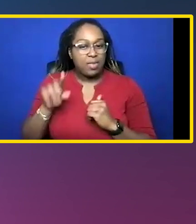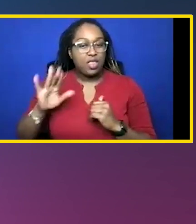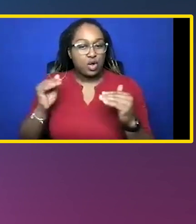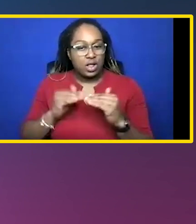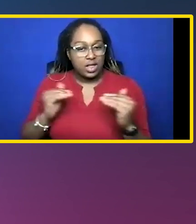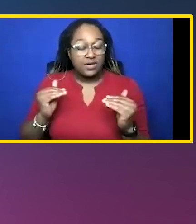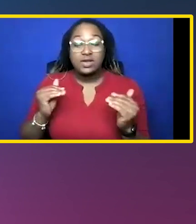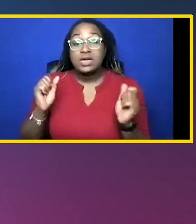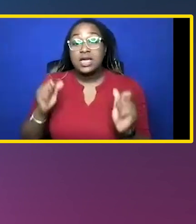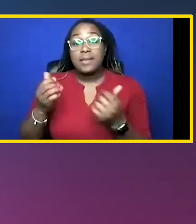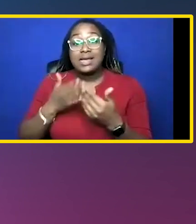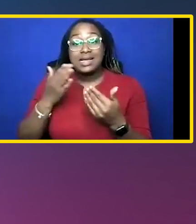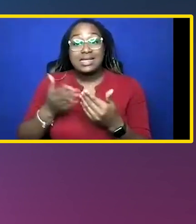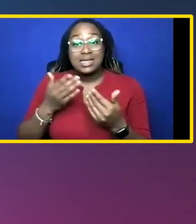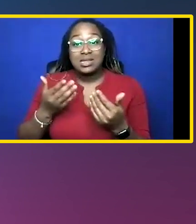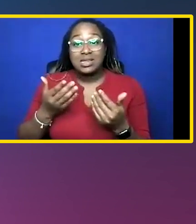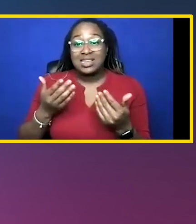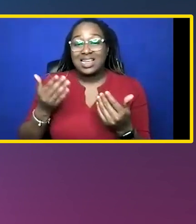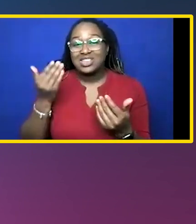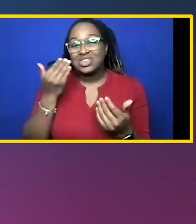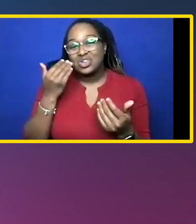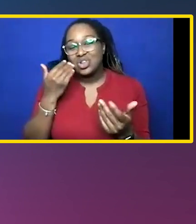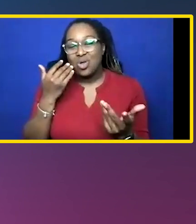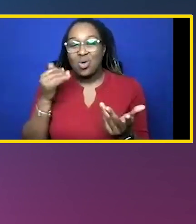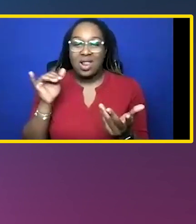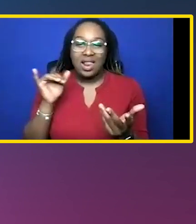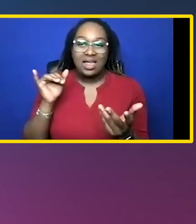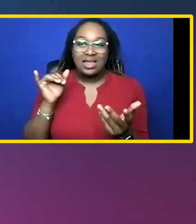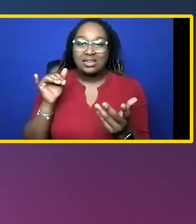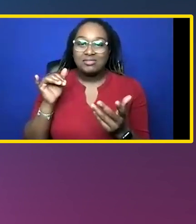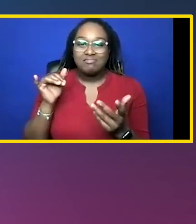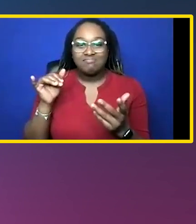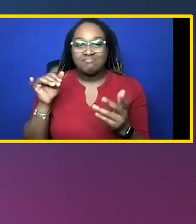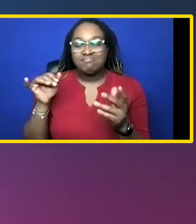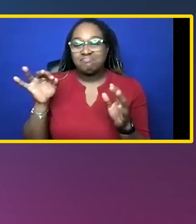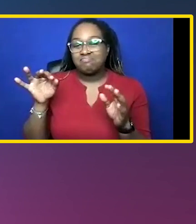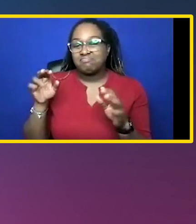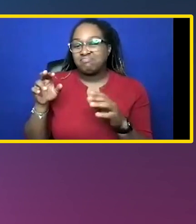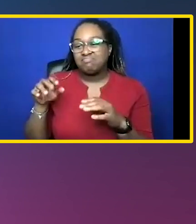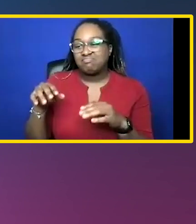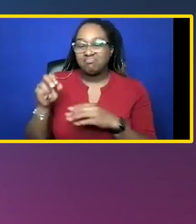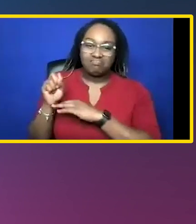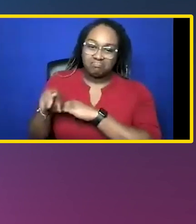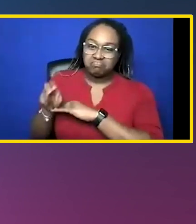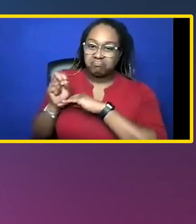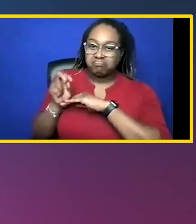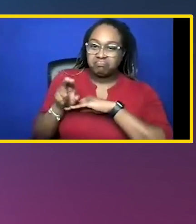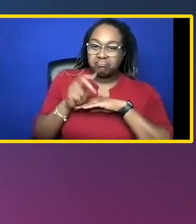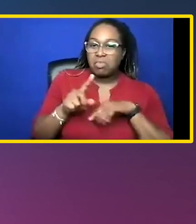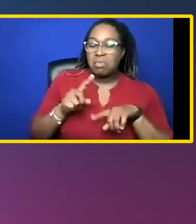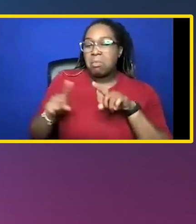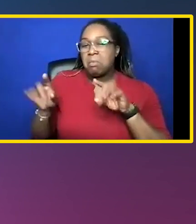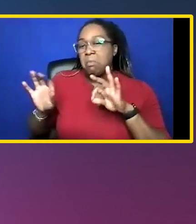can be easy to get into the browbeating or the belittling, but I think that it's important that it's